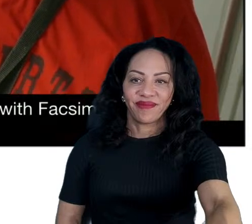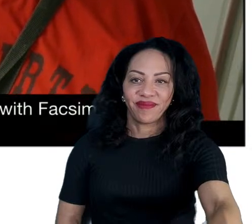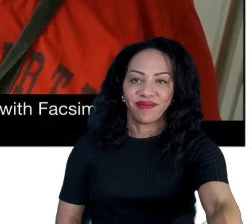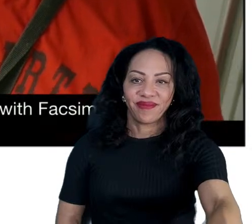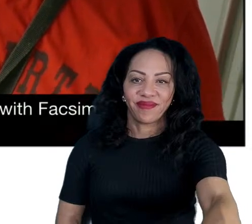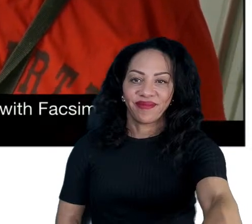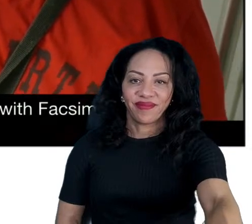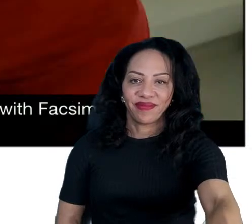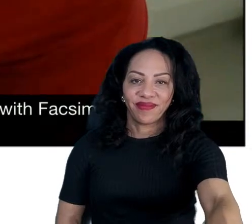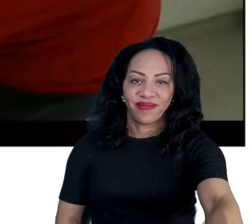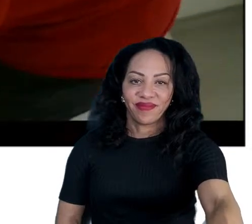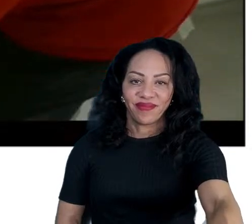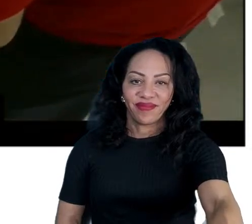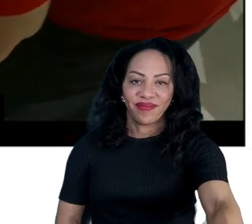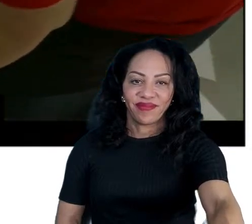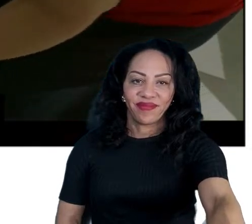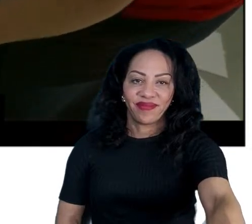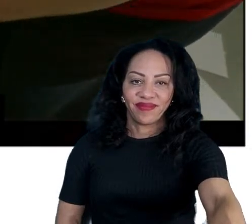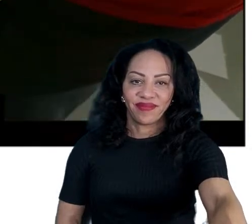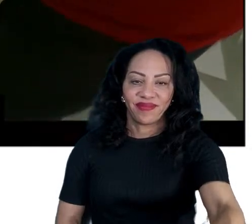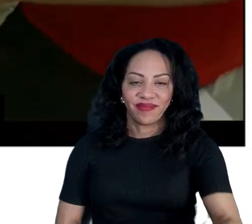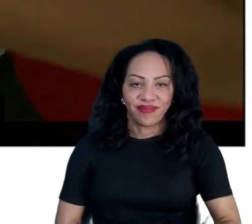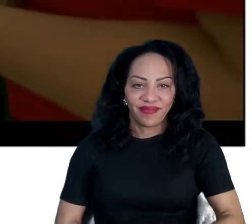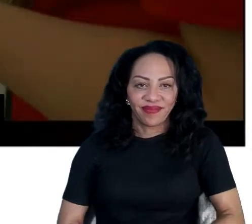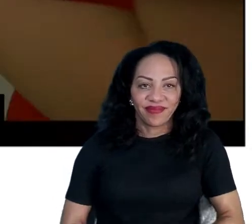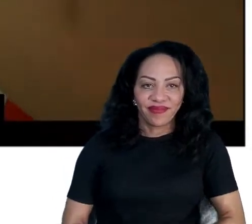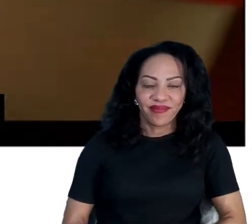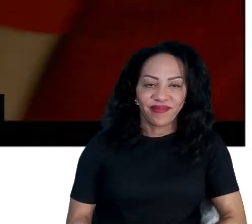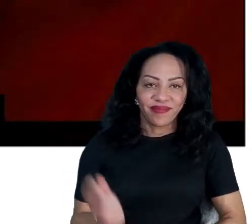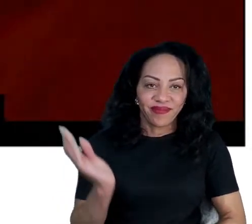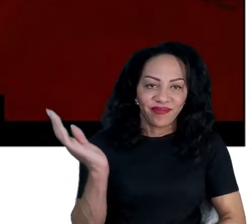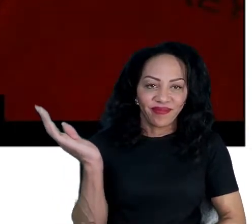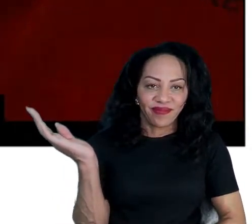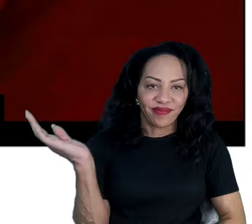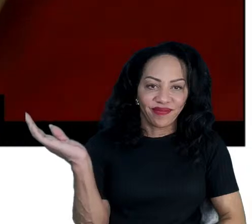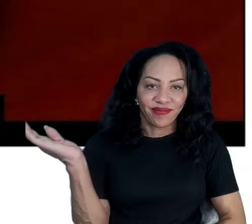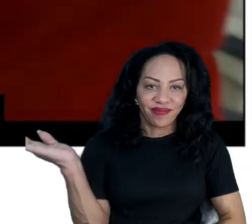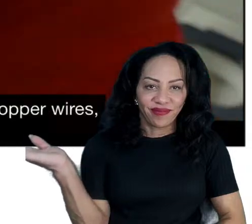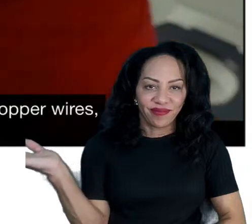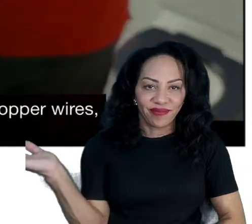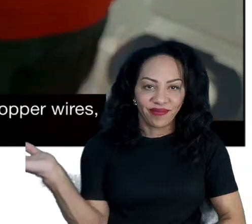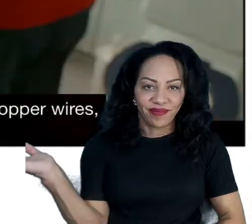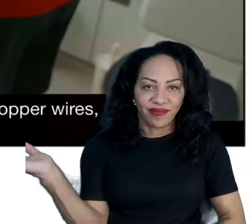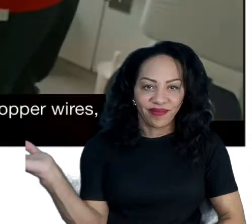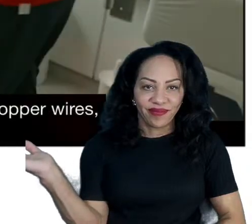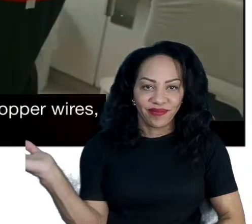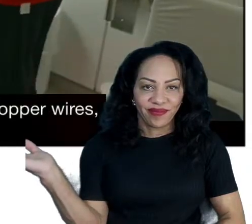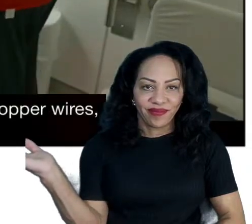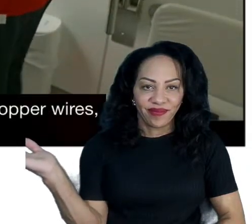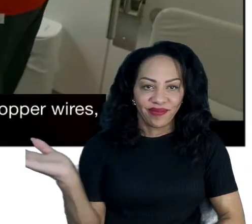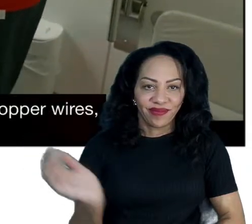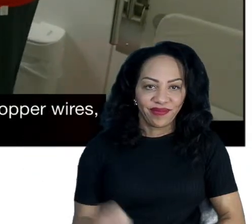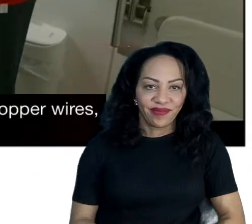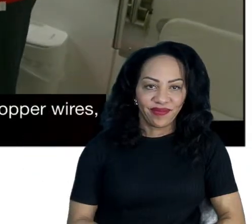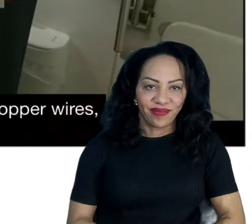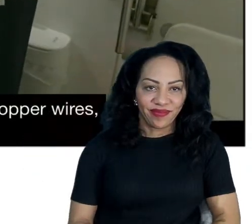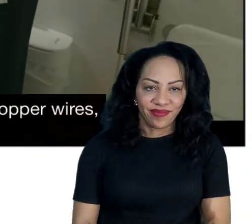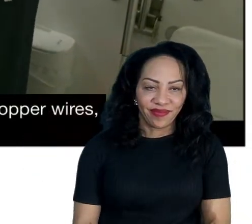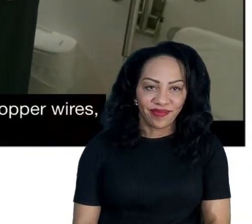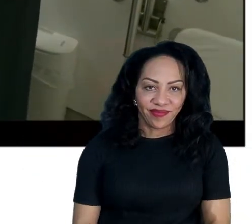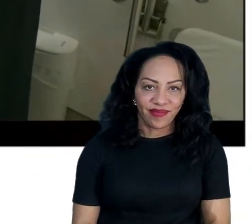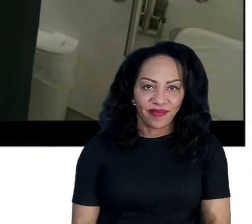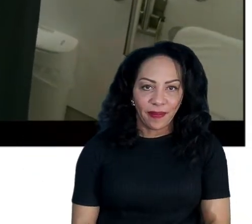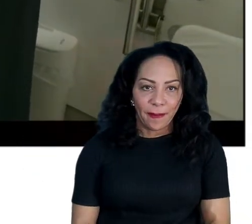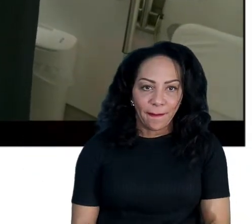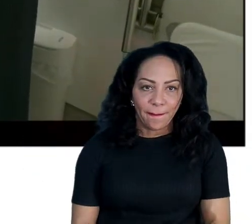with facsimile. Witness as I recreate a PSTN with beautifully engineered network of copper